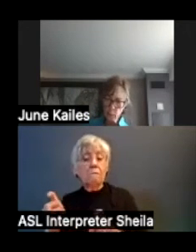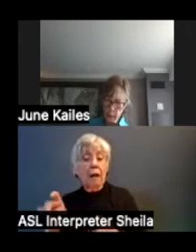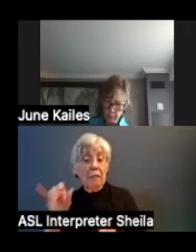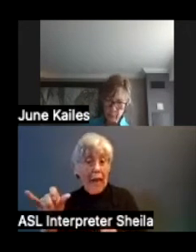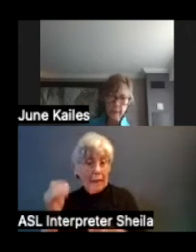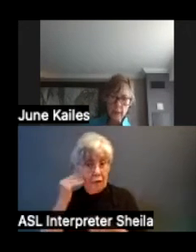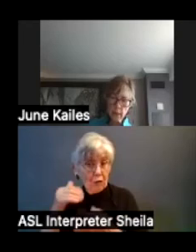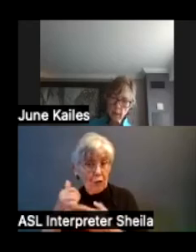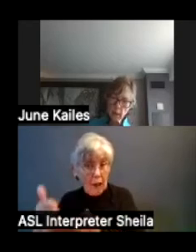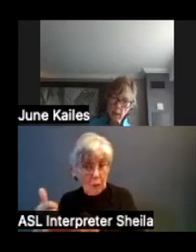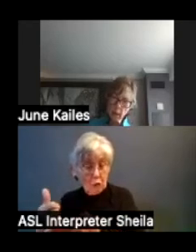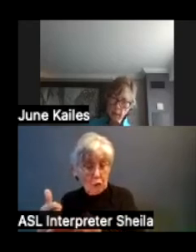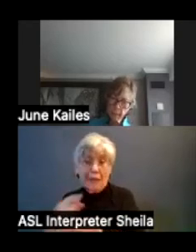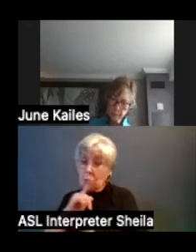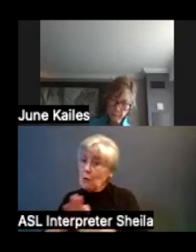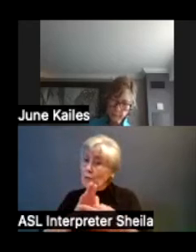it relevant?